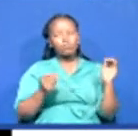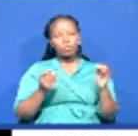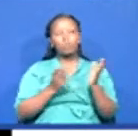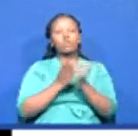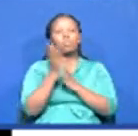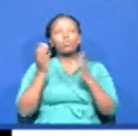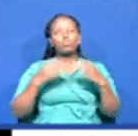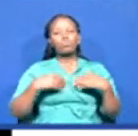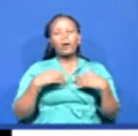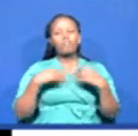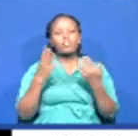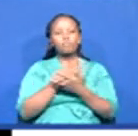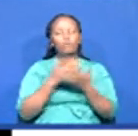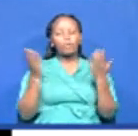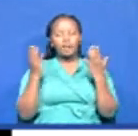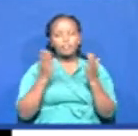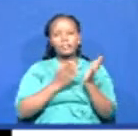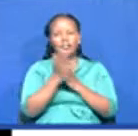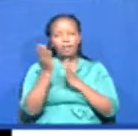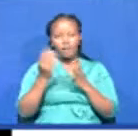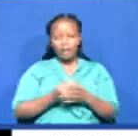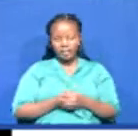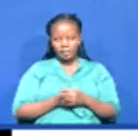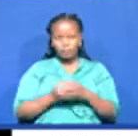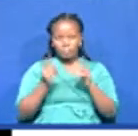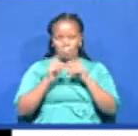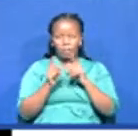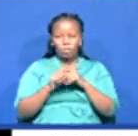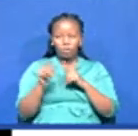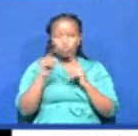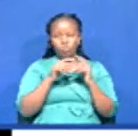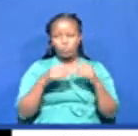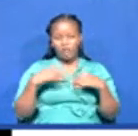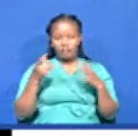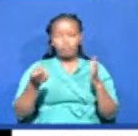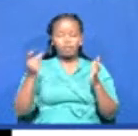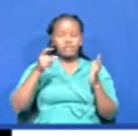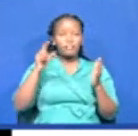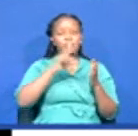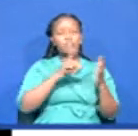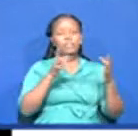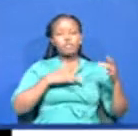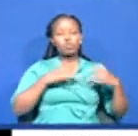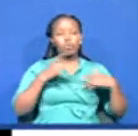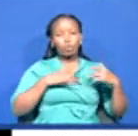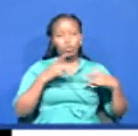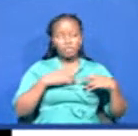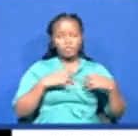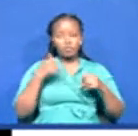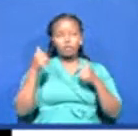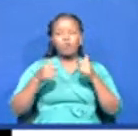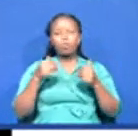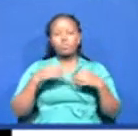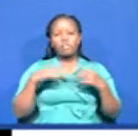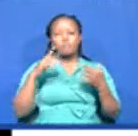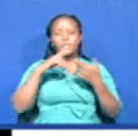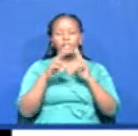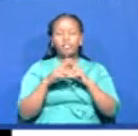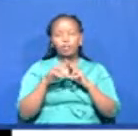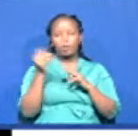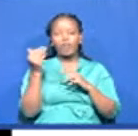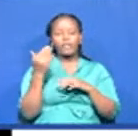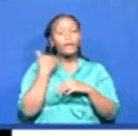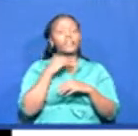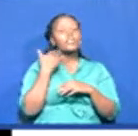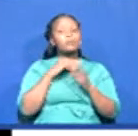intellectual property rights. There's also an increasing concern that counterfeiting is related to other criminal activities, such